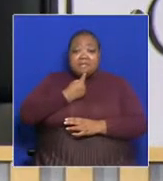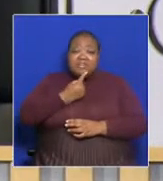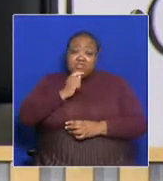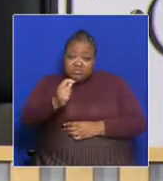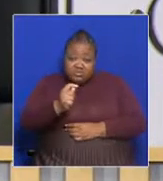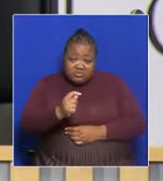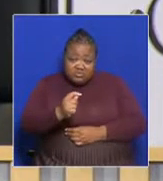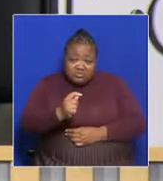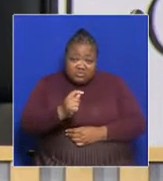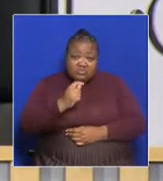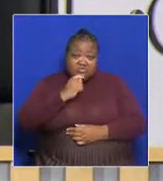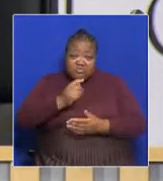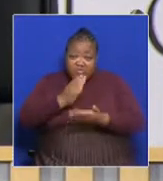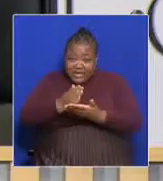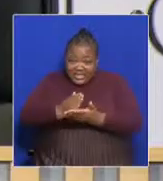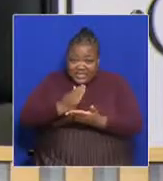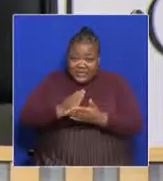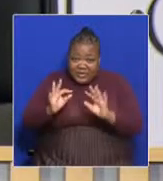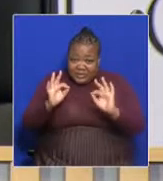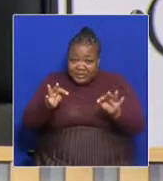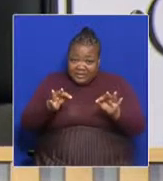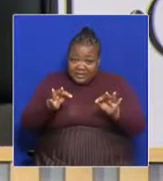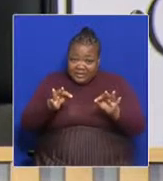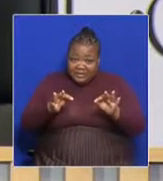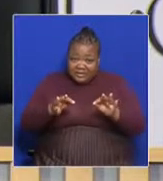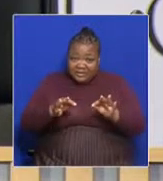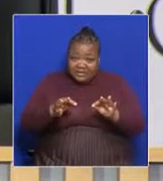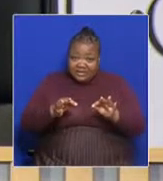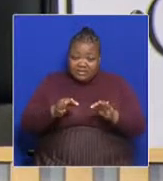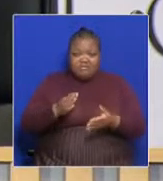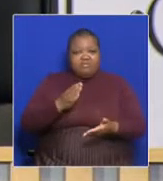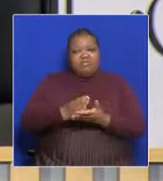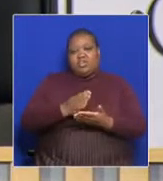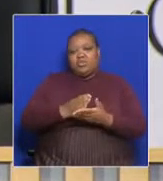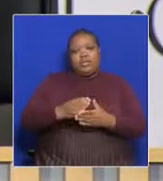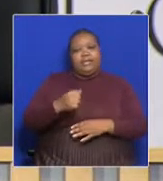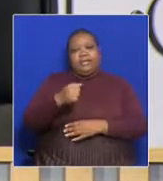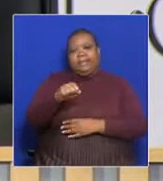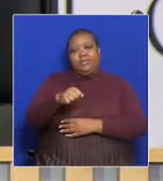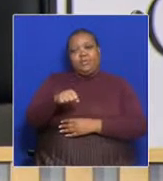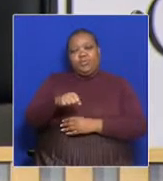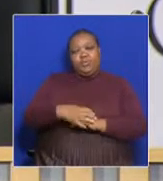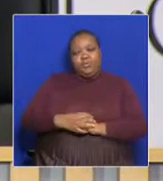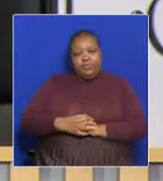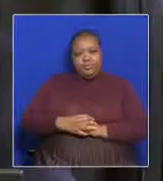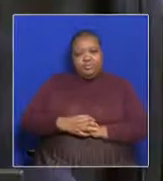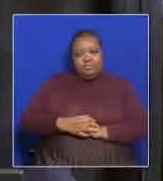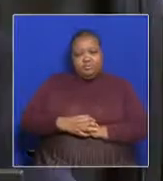factually correct? Factually, no, sir. Factually, no. Is that not a lie?